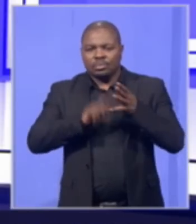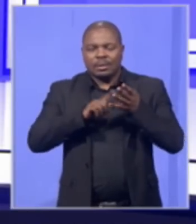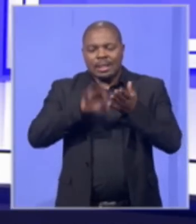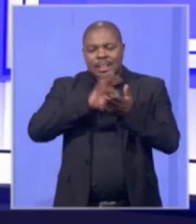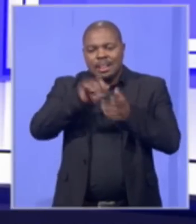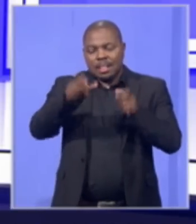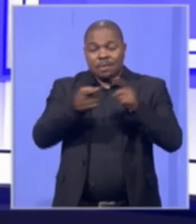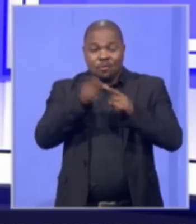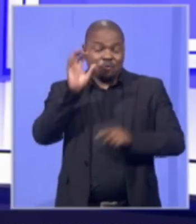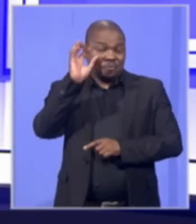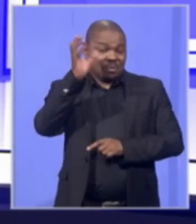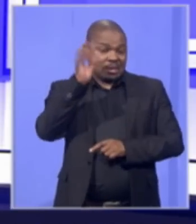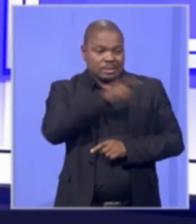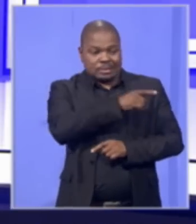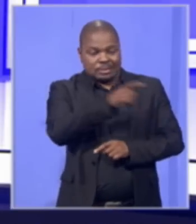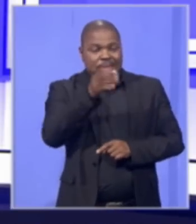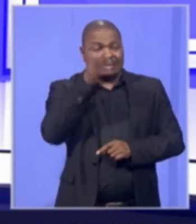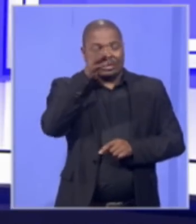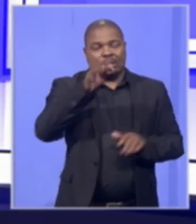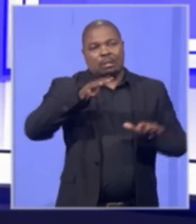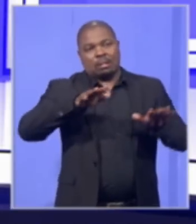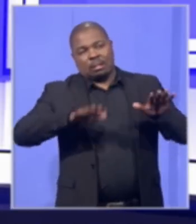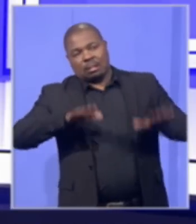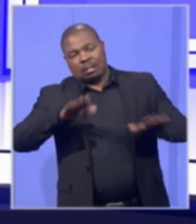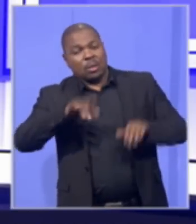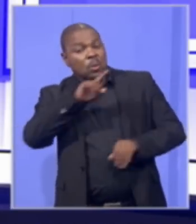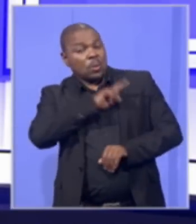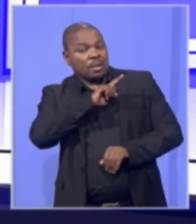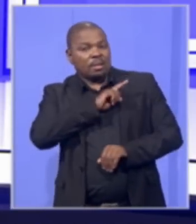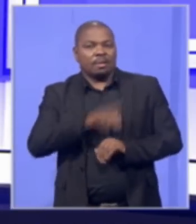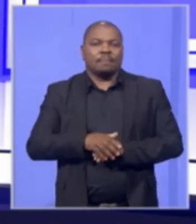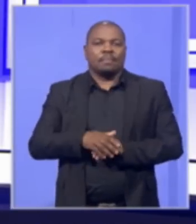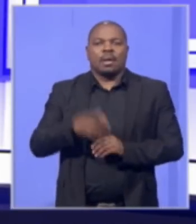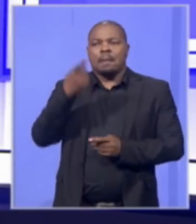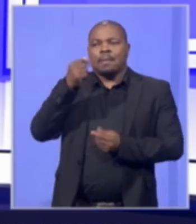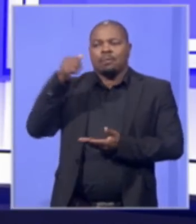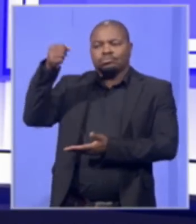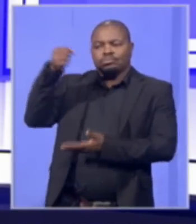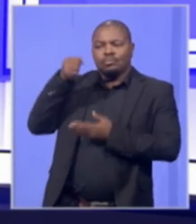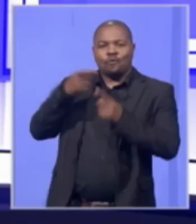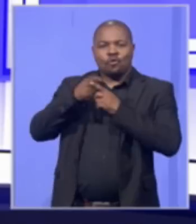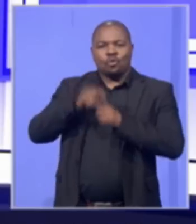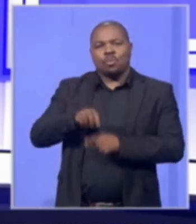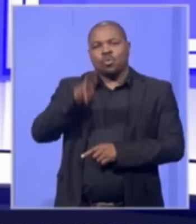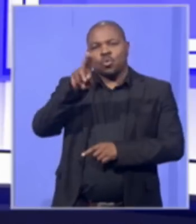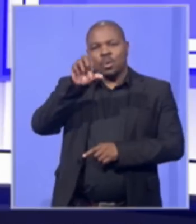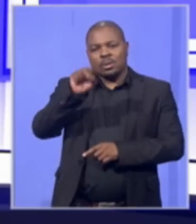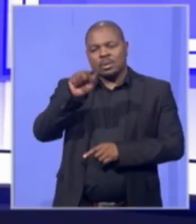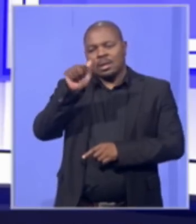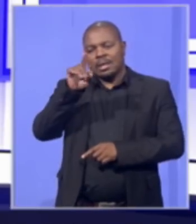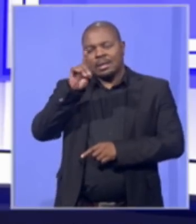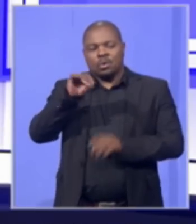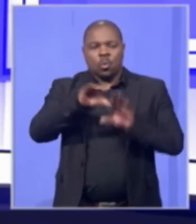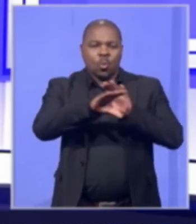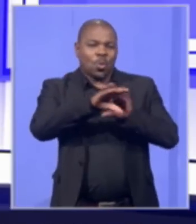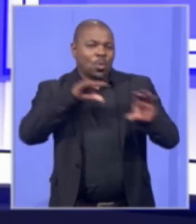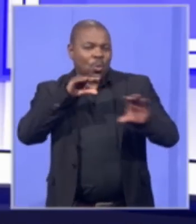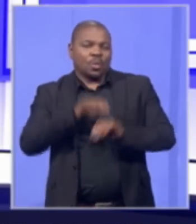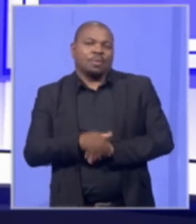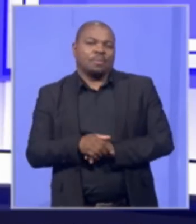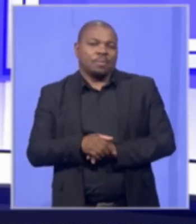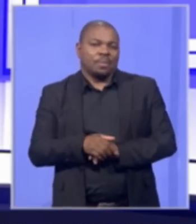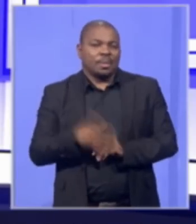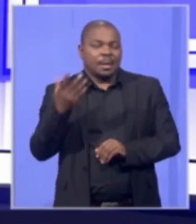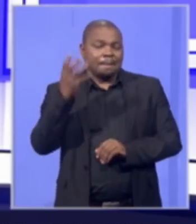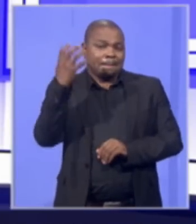Free State ba lebane ke isago e le tobo barago ga gore thuso ya matlole kwa USAID e gogole morago seno ke go